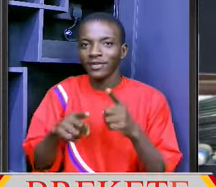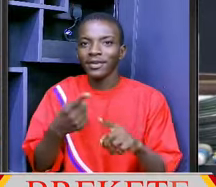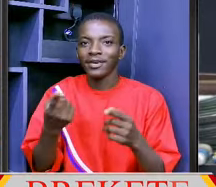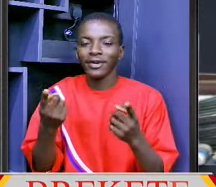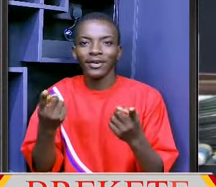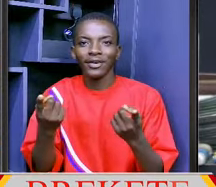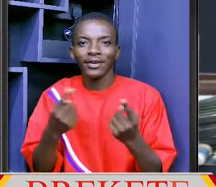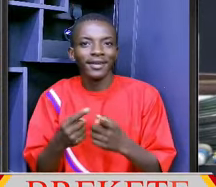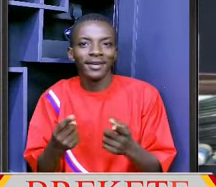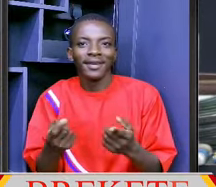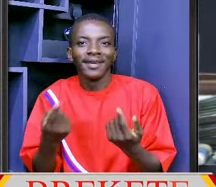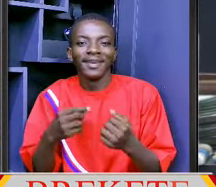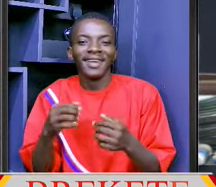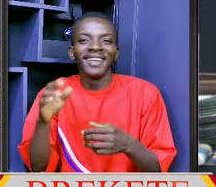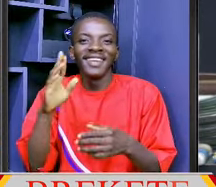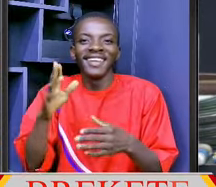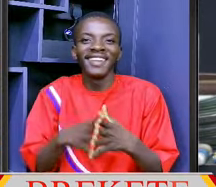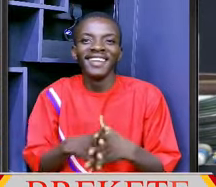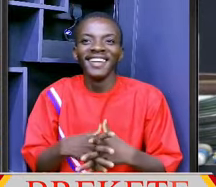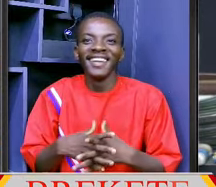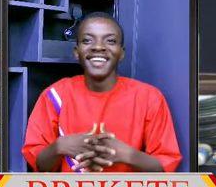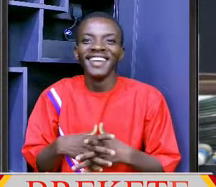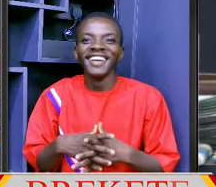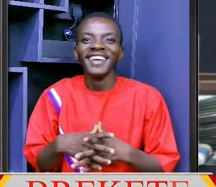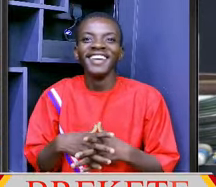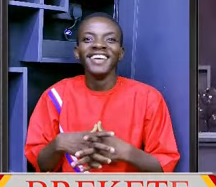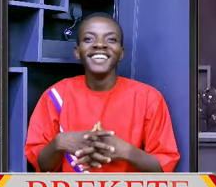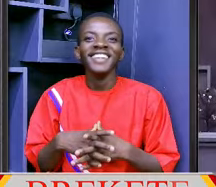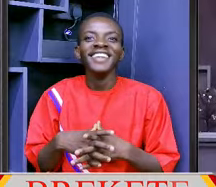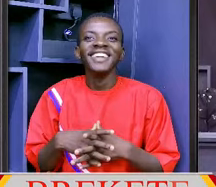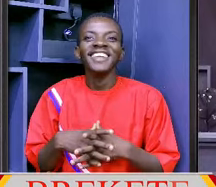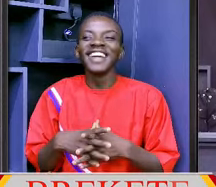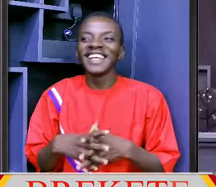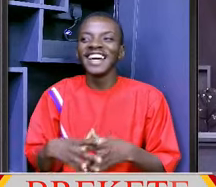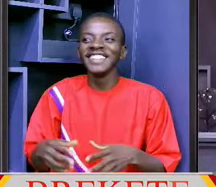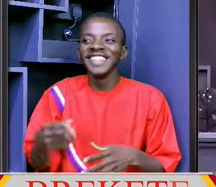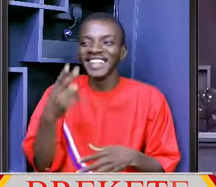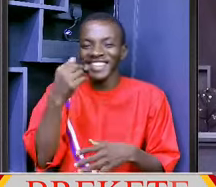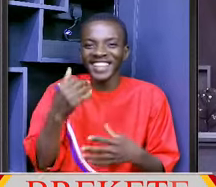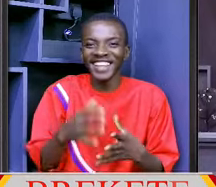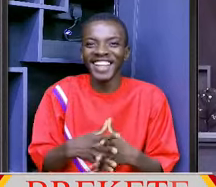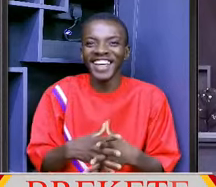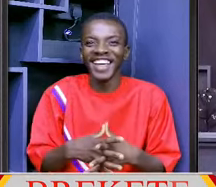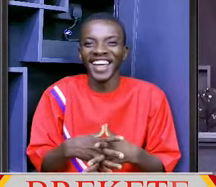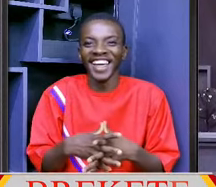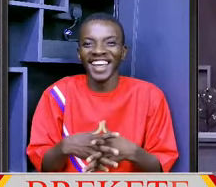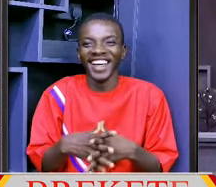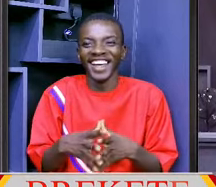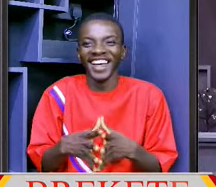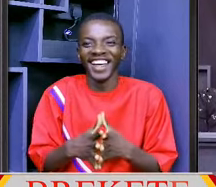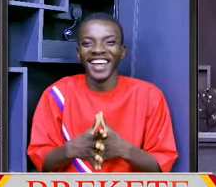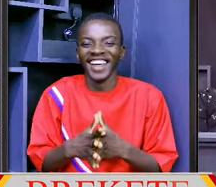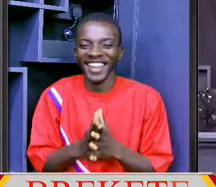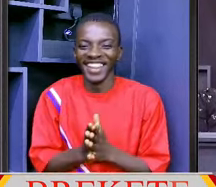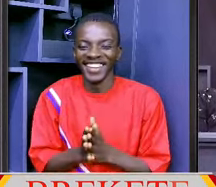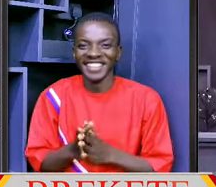that time. No, sir. Sir, your phone, you. No, sir. No, no. I can't.